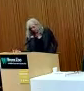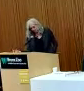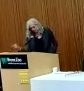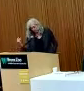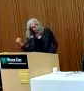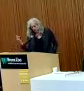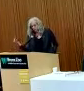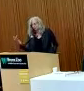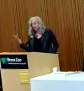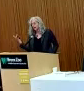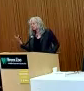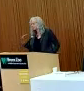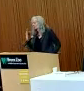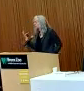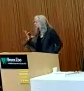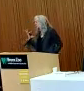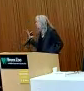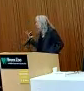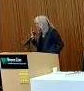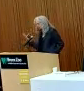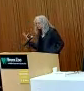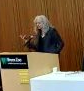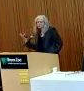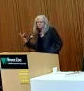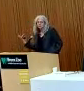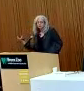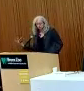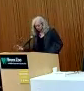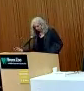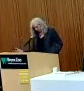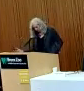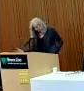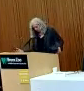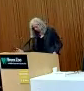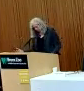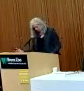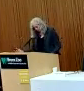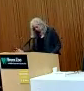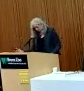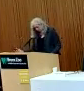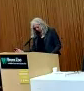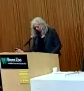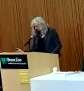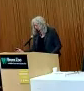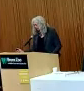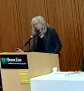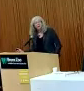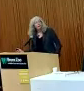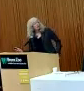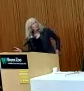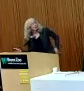and that's you know money that you don't have for all of the other expenses that you know you need to to sort of support your